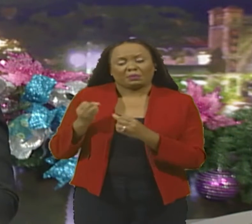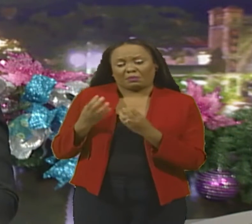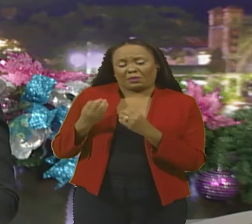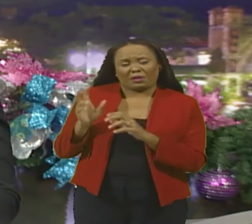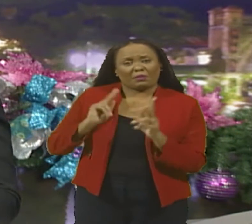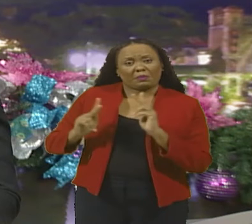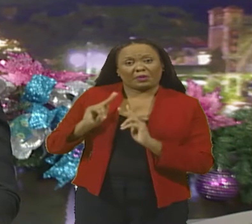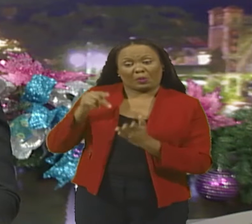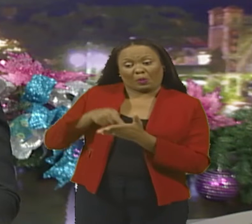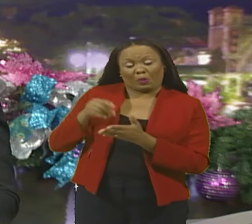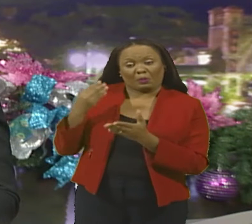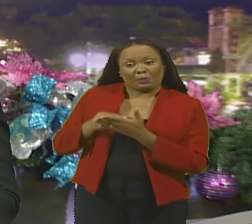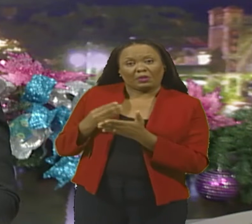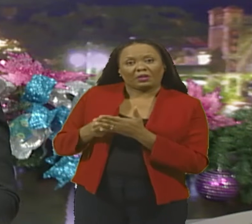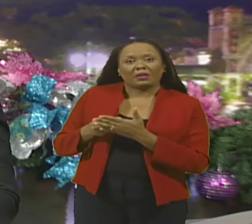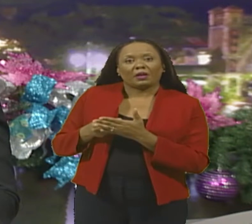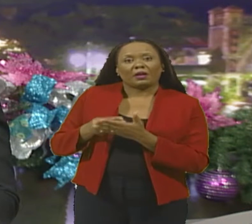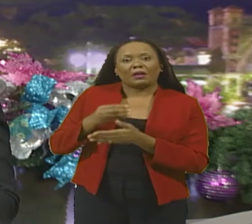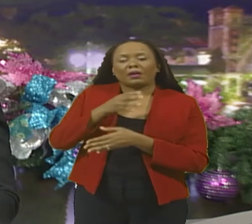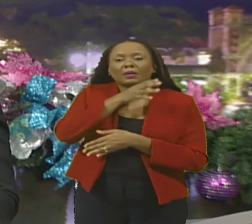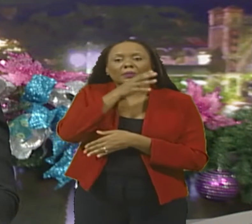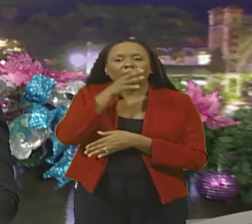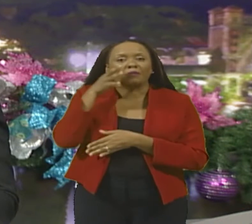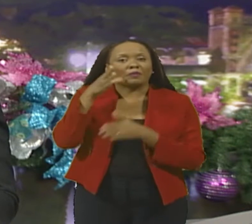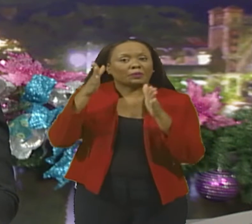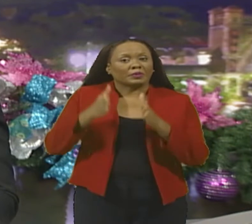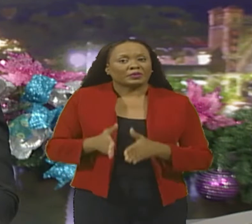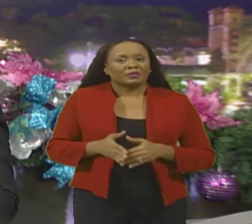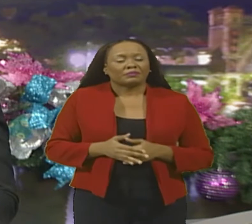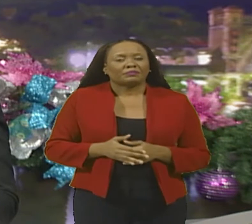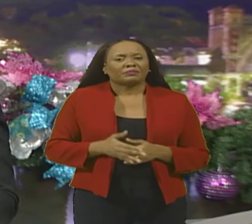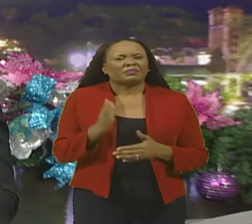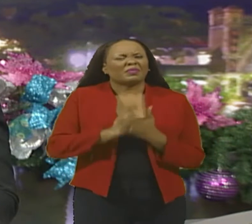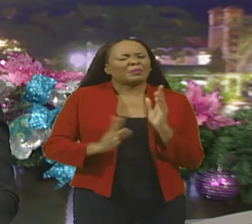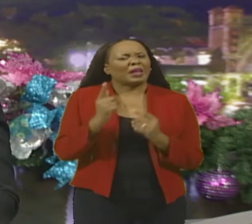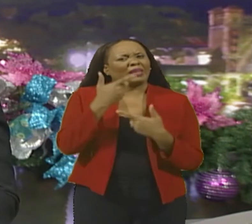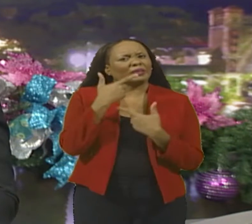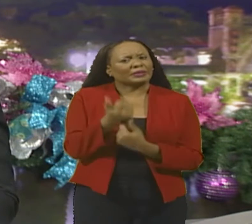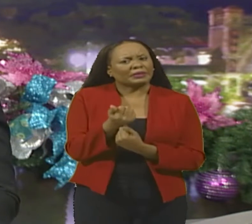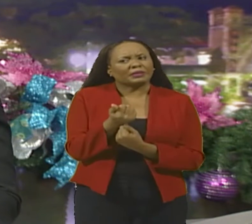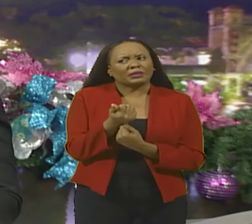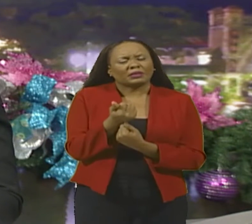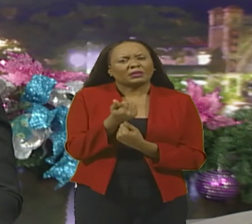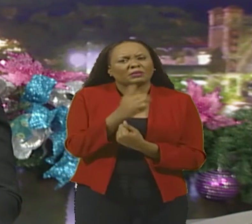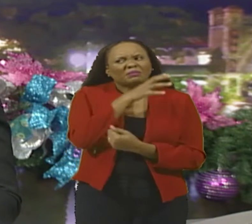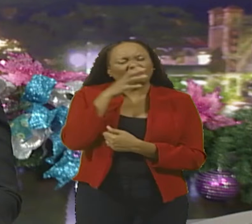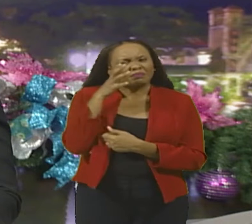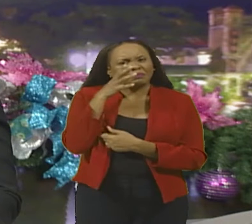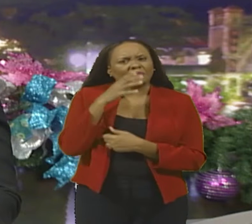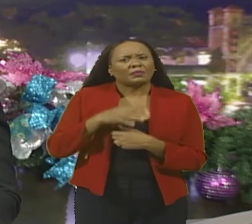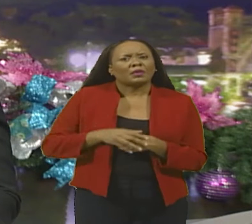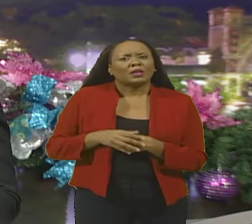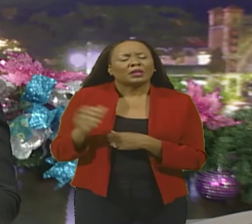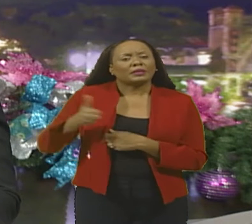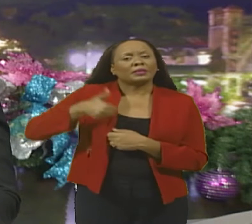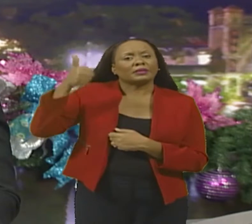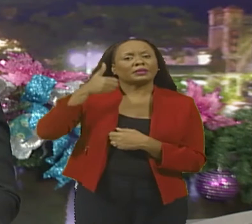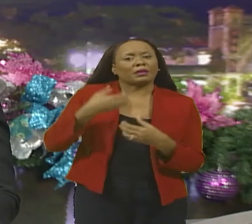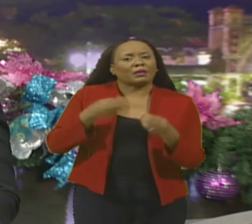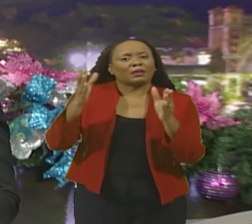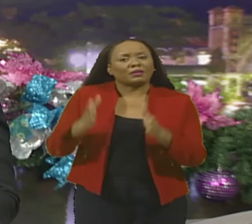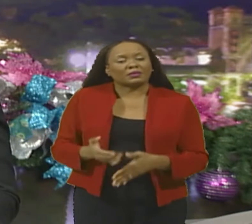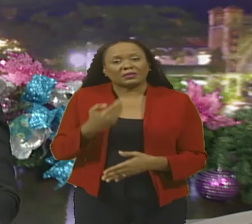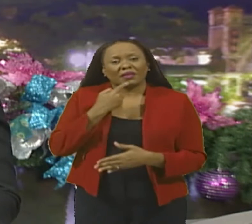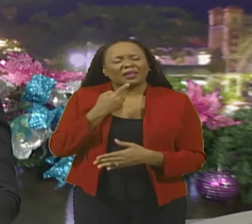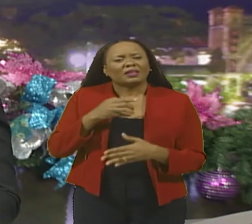Hines says it also comes as interest among people in farming activity peaks. Senior Field Officer Osman Yearwood says